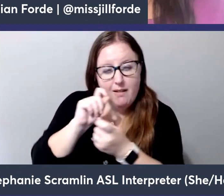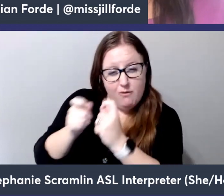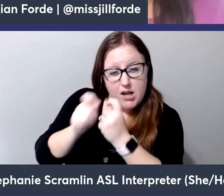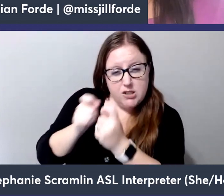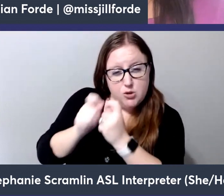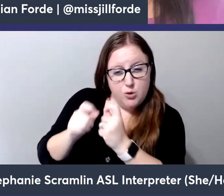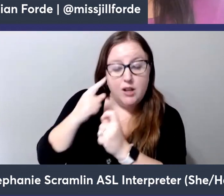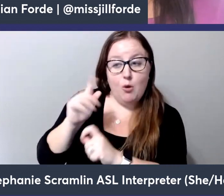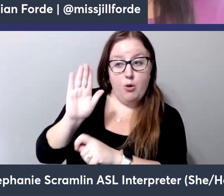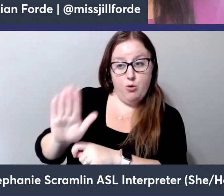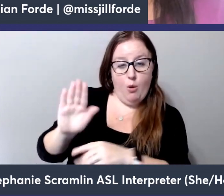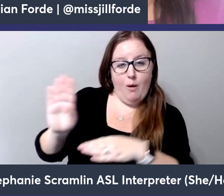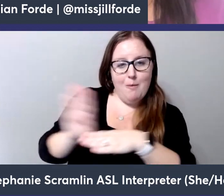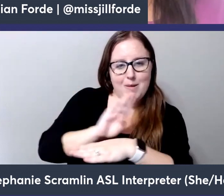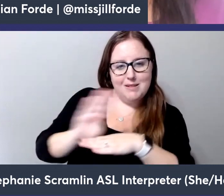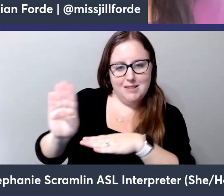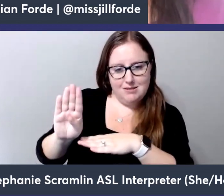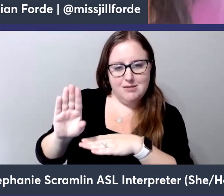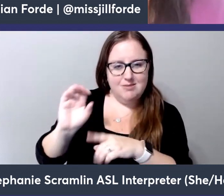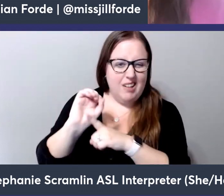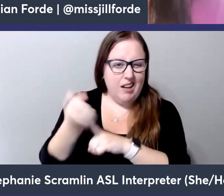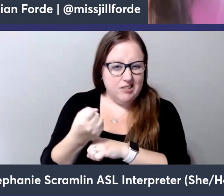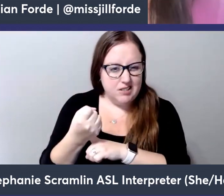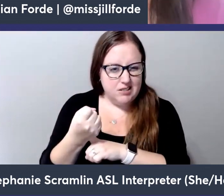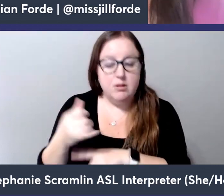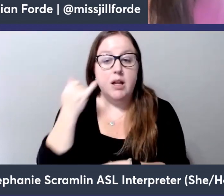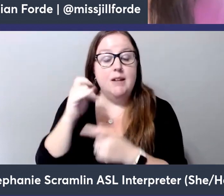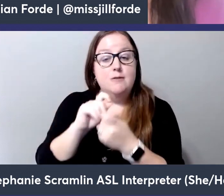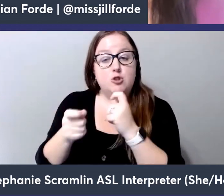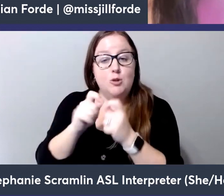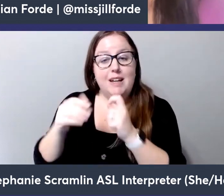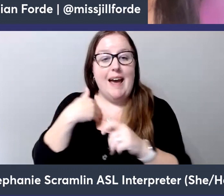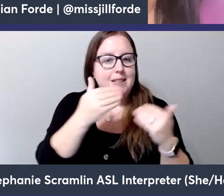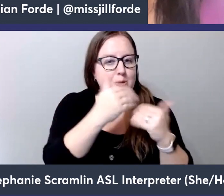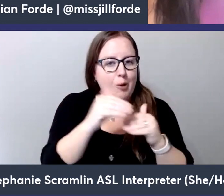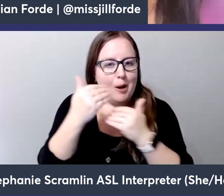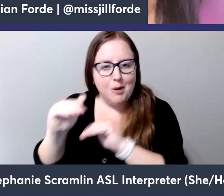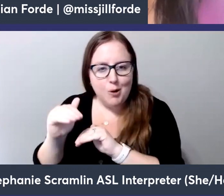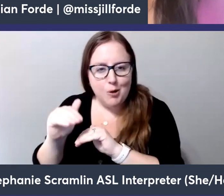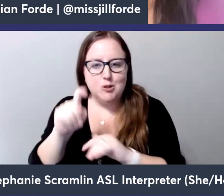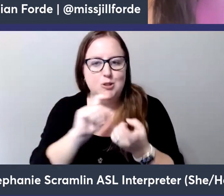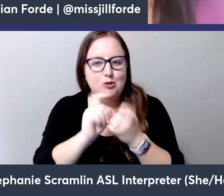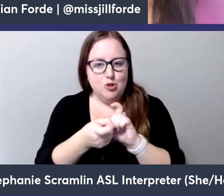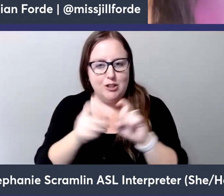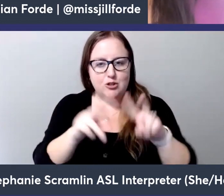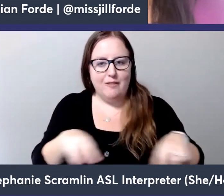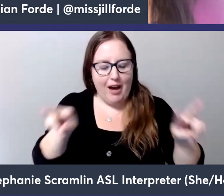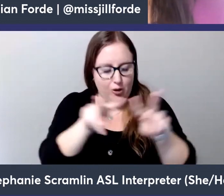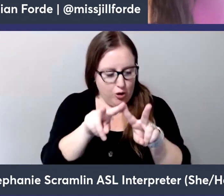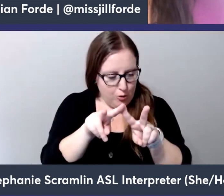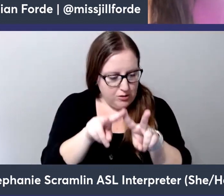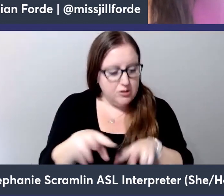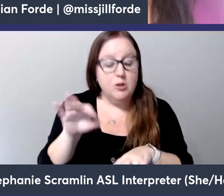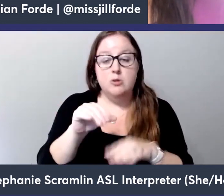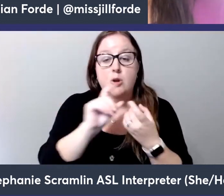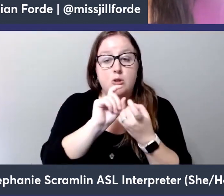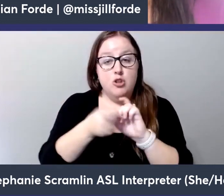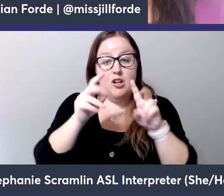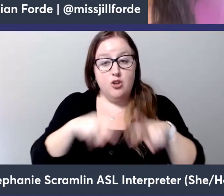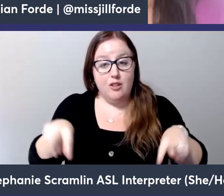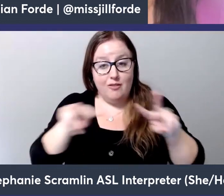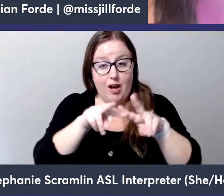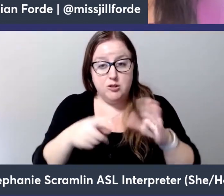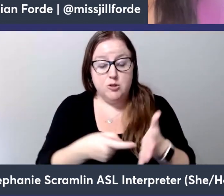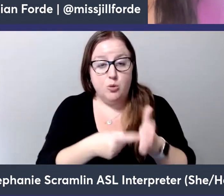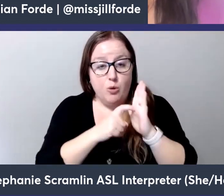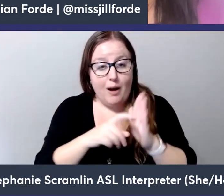your own business case. So when you are tuning the model, it has parameters which need to change their values. So changing the value requires an algorithm,